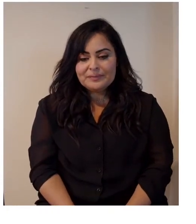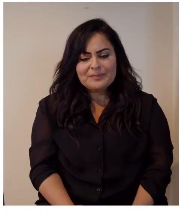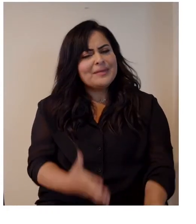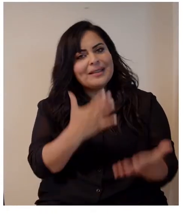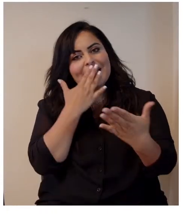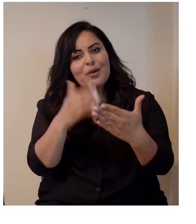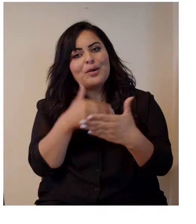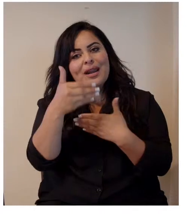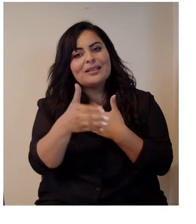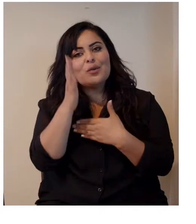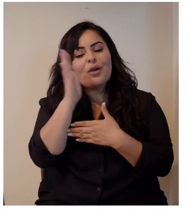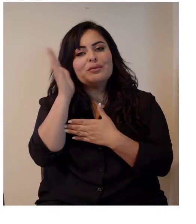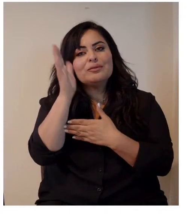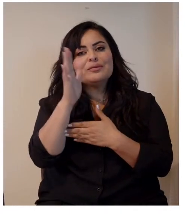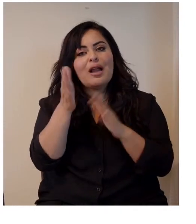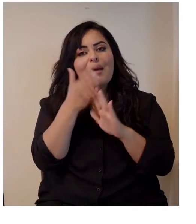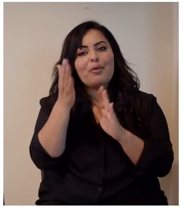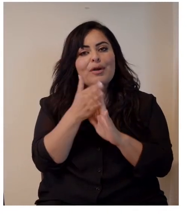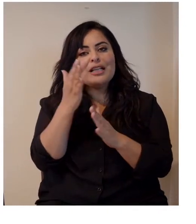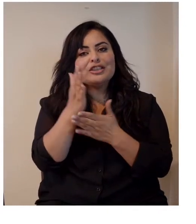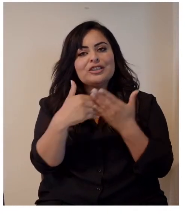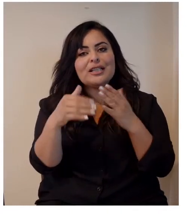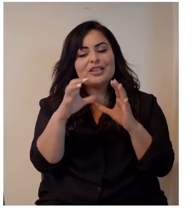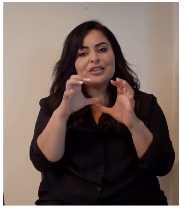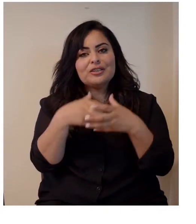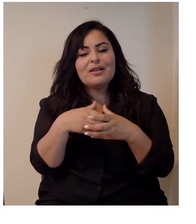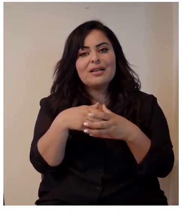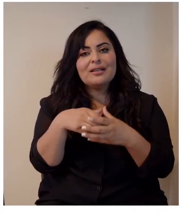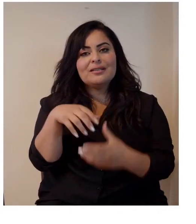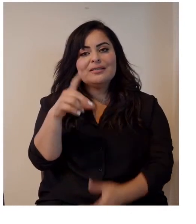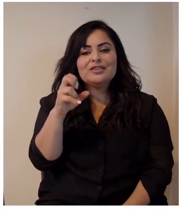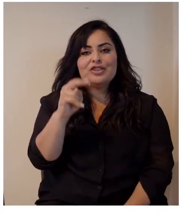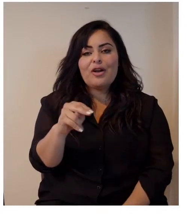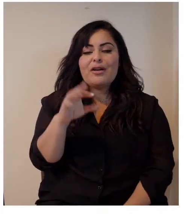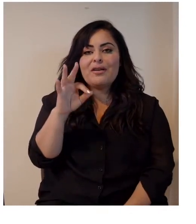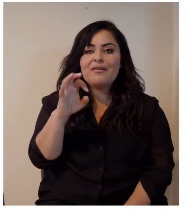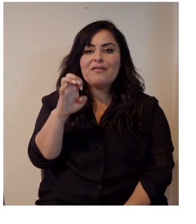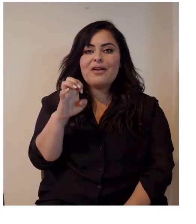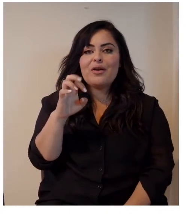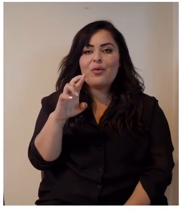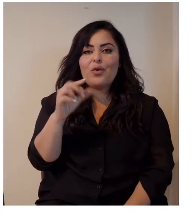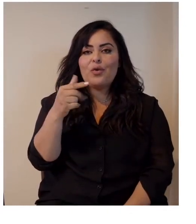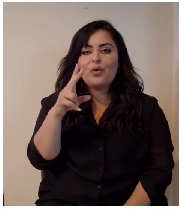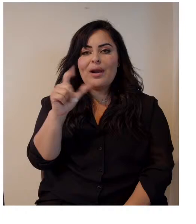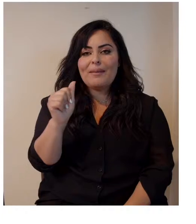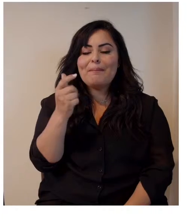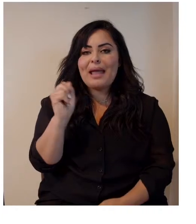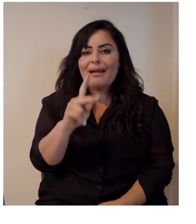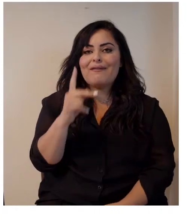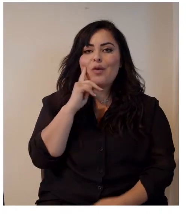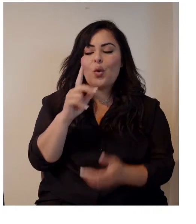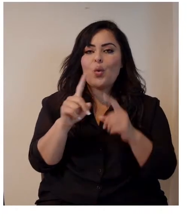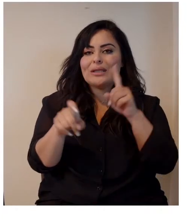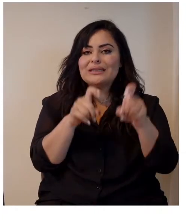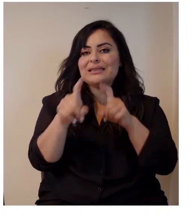Thank you. Next up, we're going to bring Operations Section Chief Don Ferrugula back with some questions.